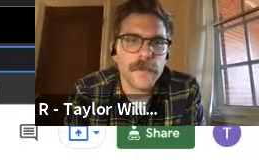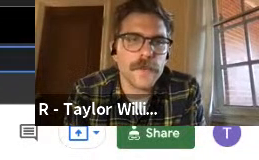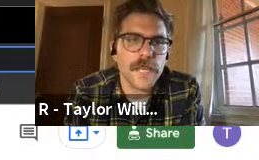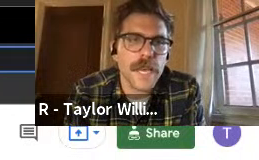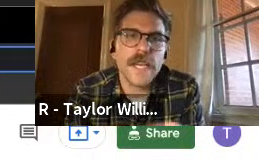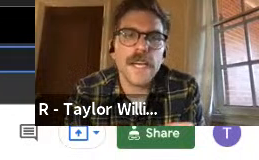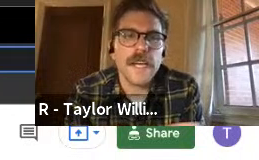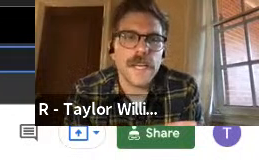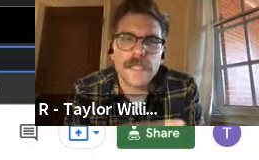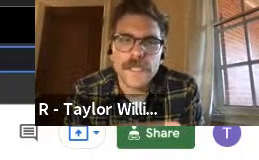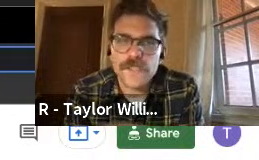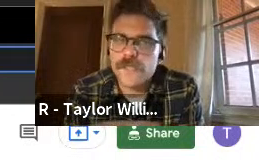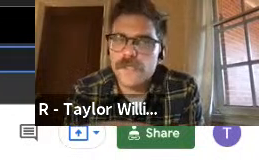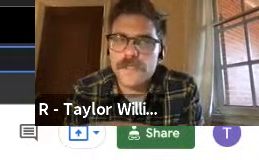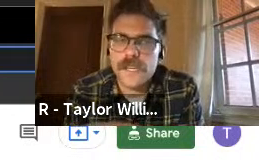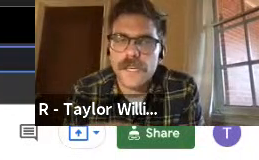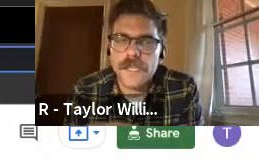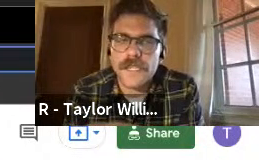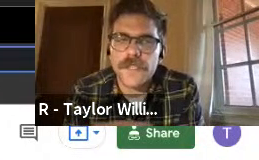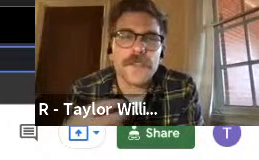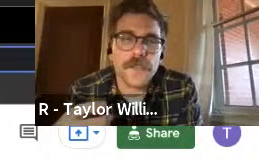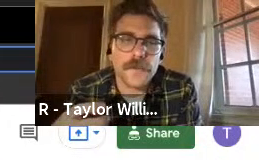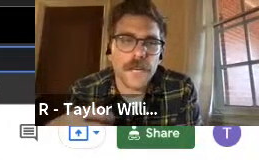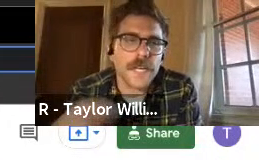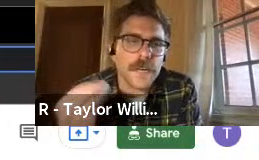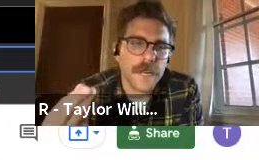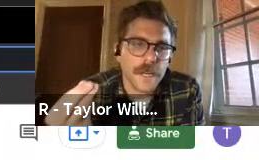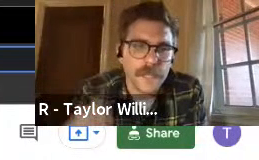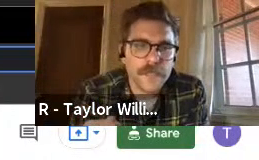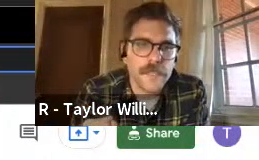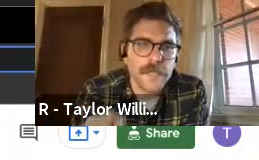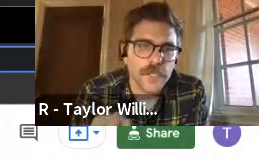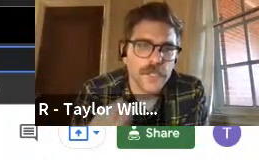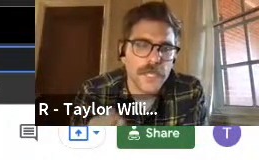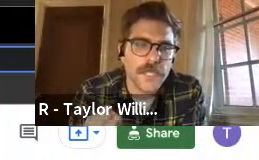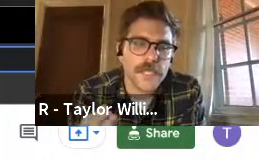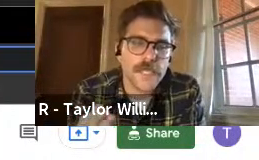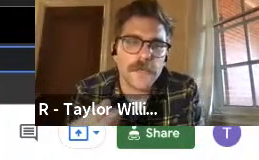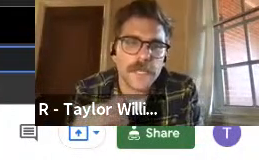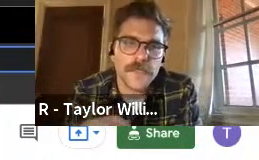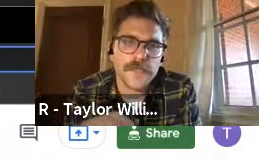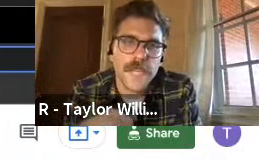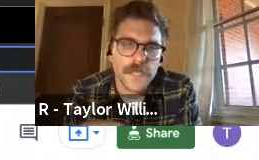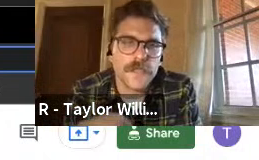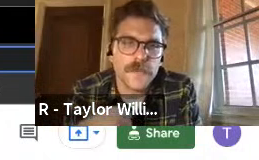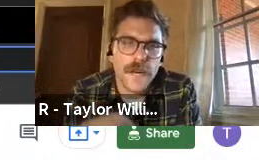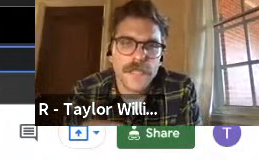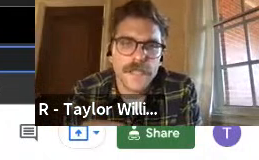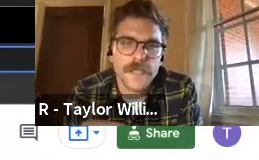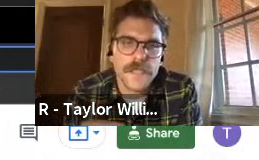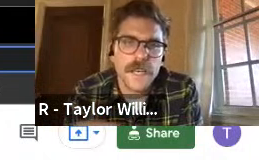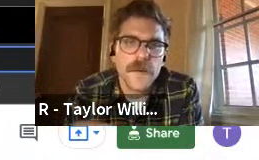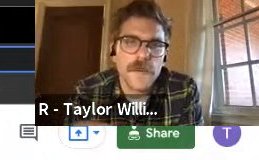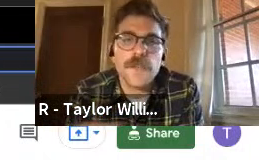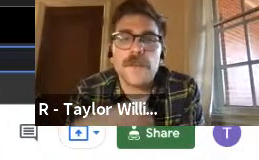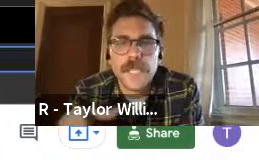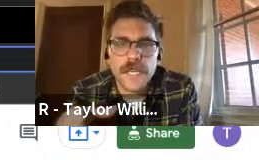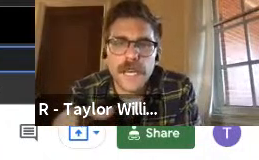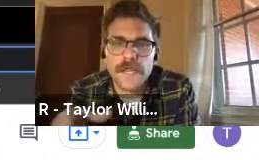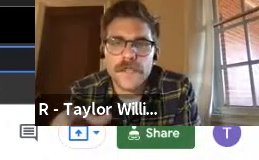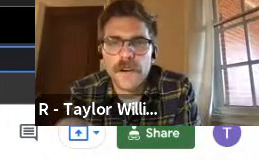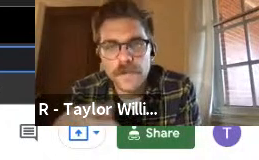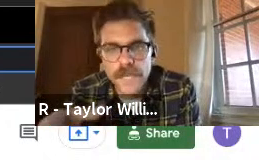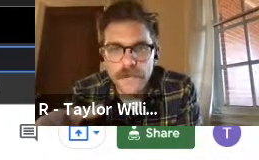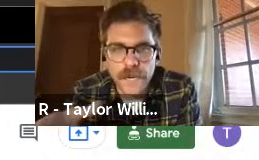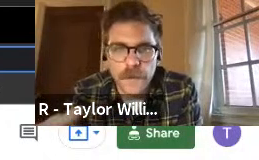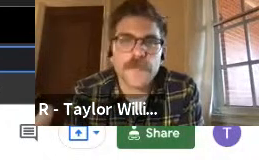5, maybe Jose is in charge of identifying an initial list of potential technical advisors. But